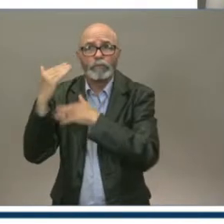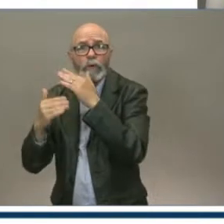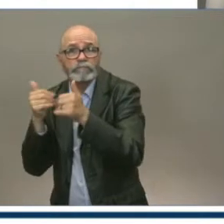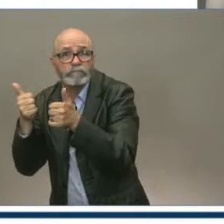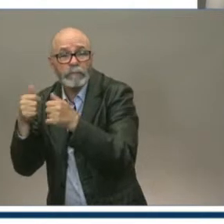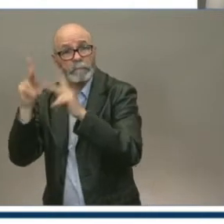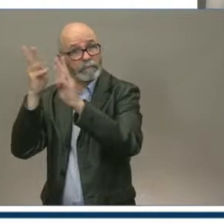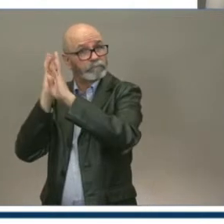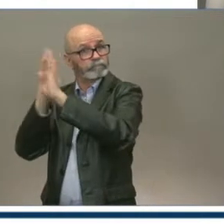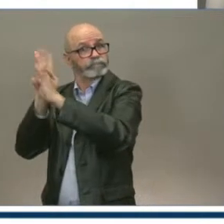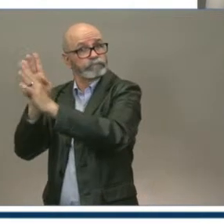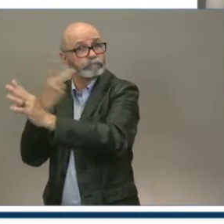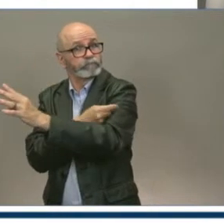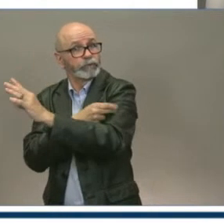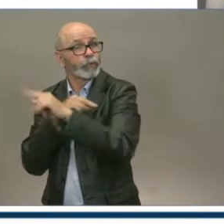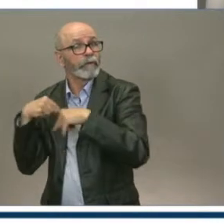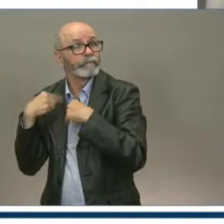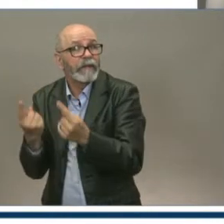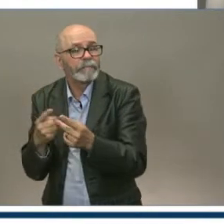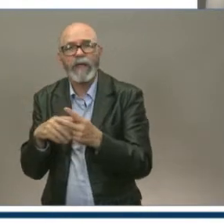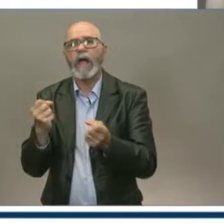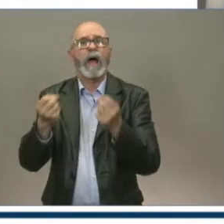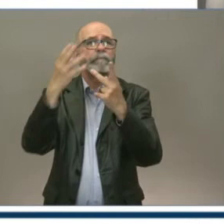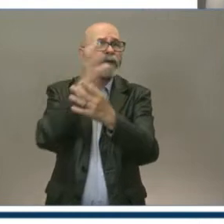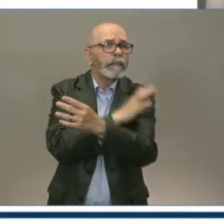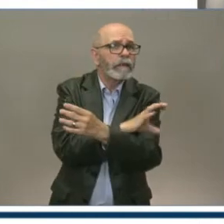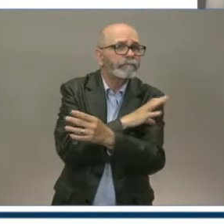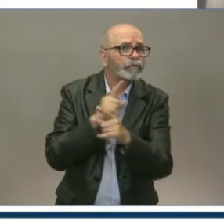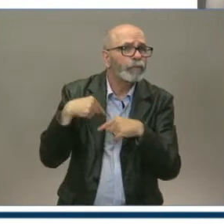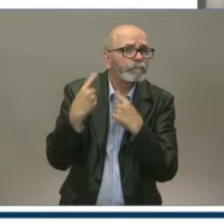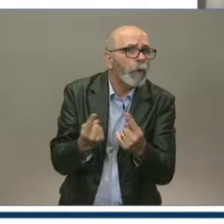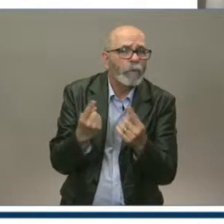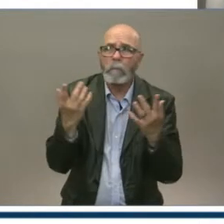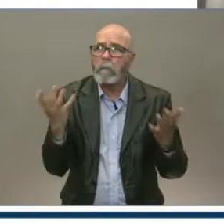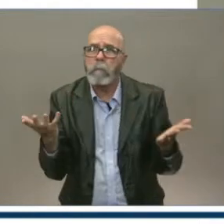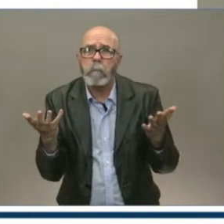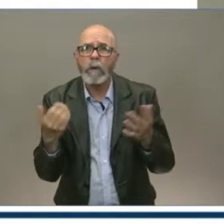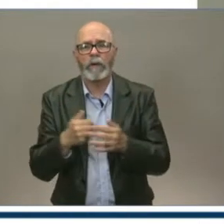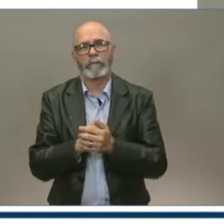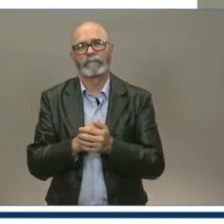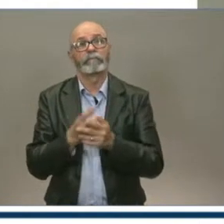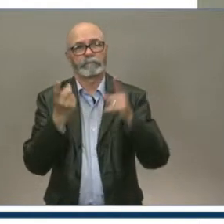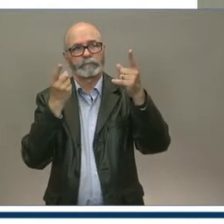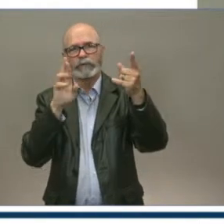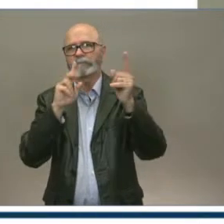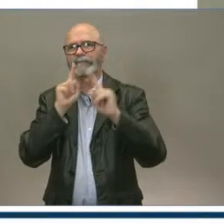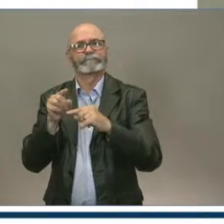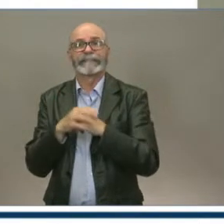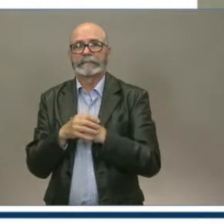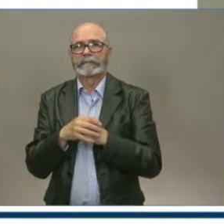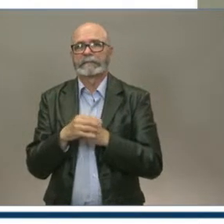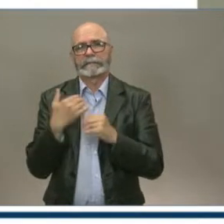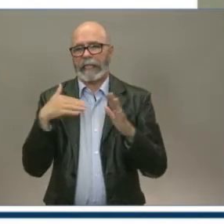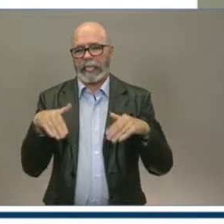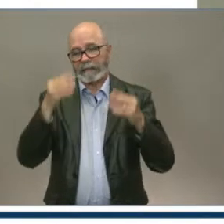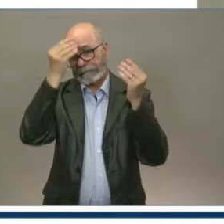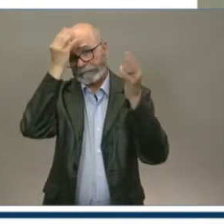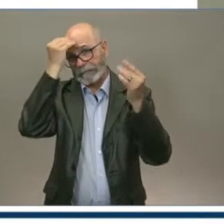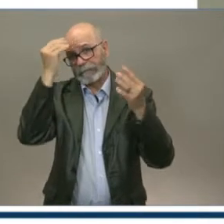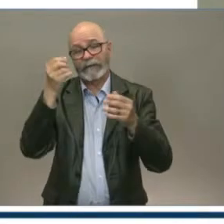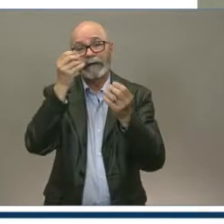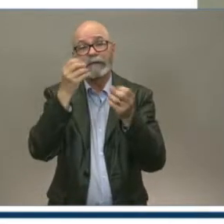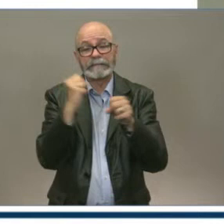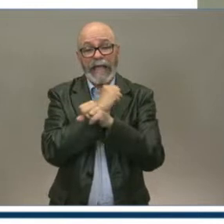how many clinics are actually running? I don't have those specific details. What I am aware that we're doing those clinics,